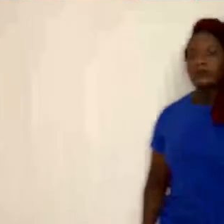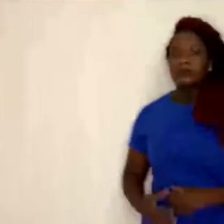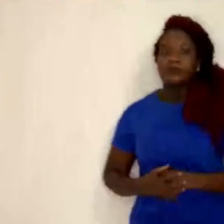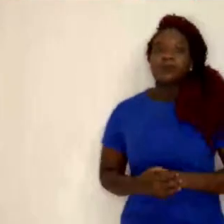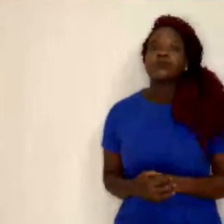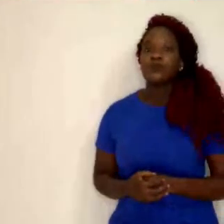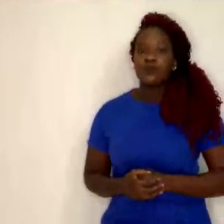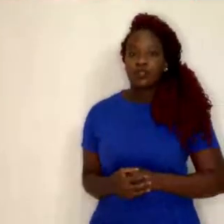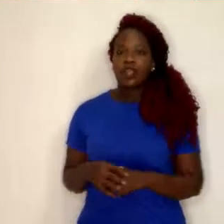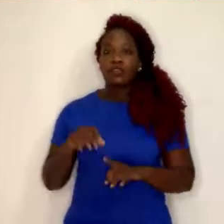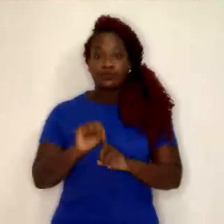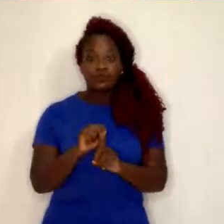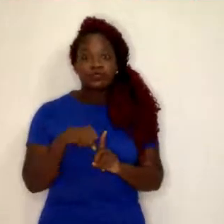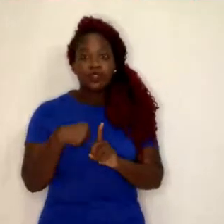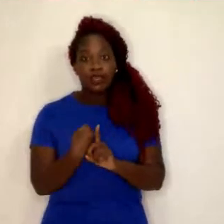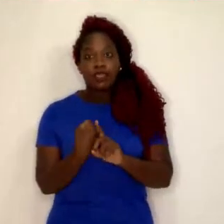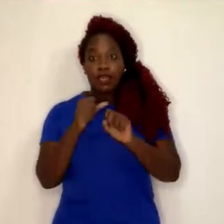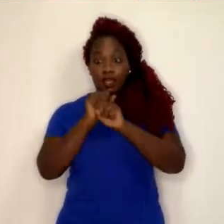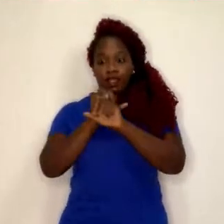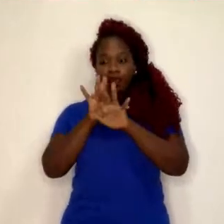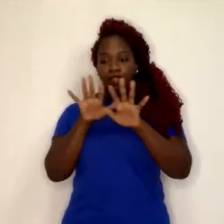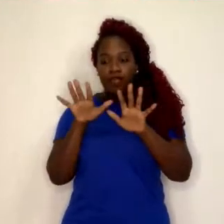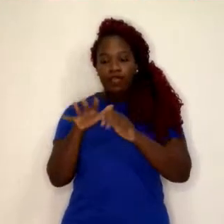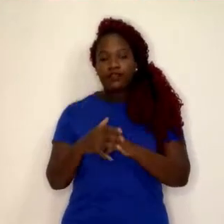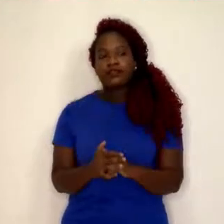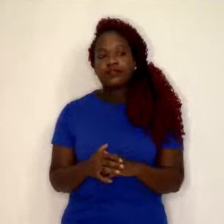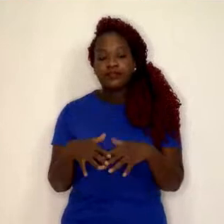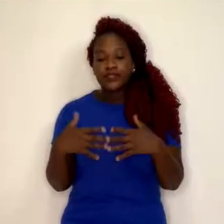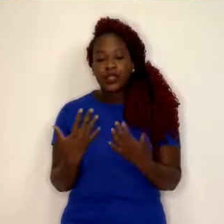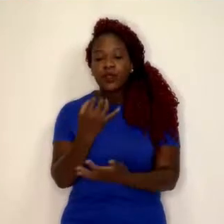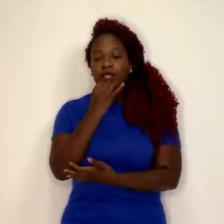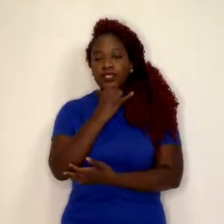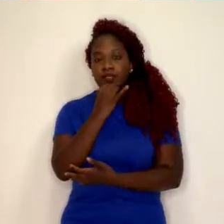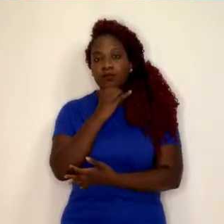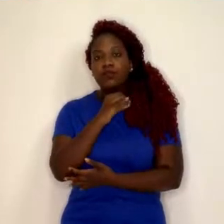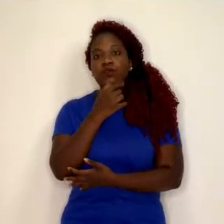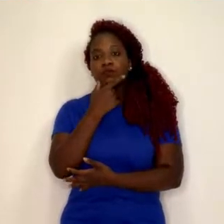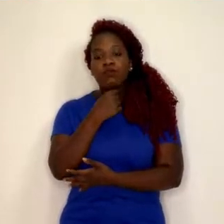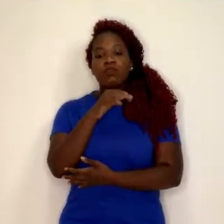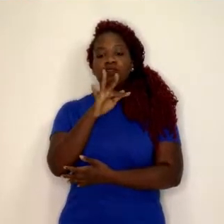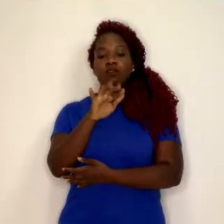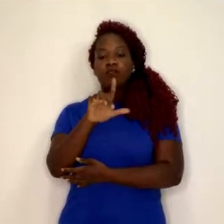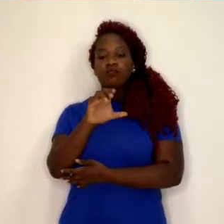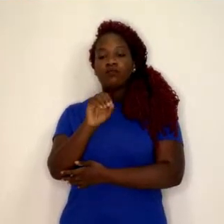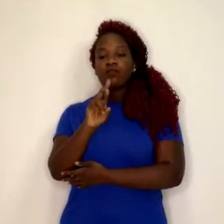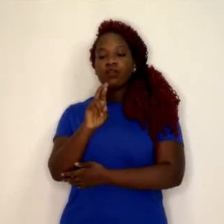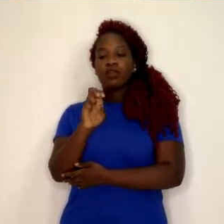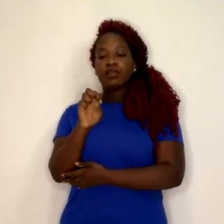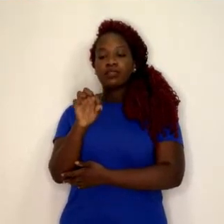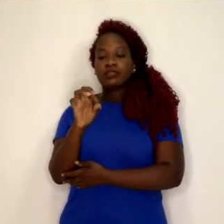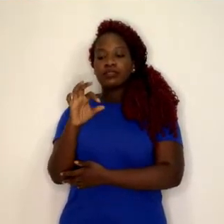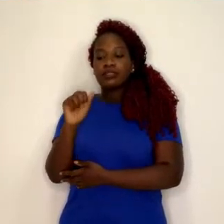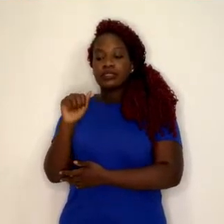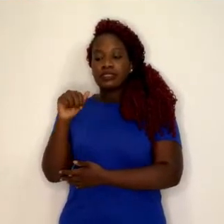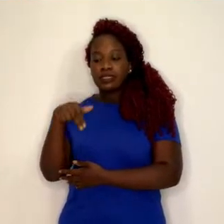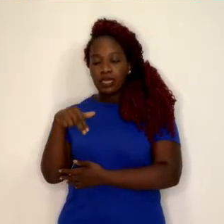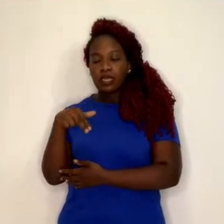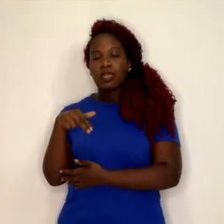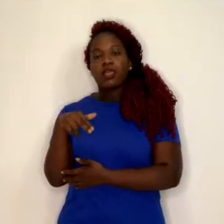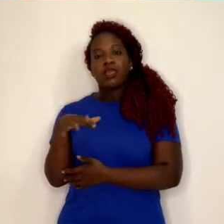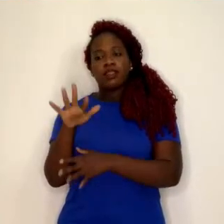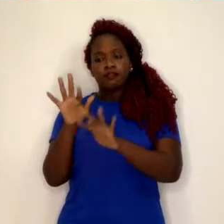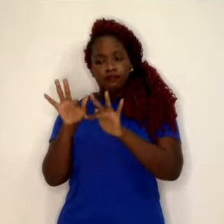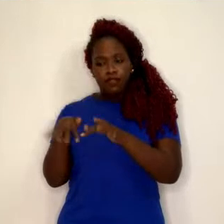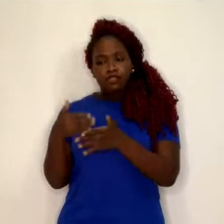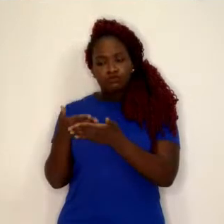resources that should account for the demands of our society. So in this example, Black Florestan,